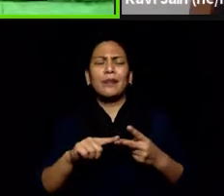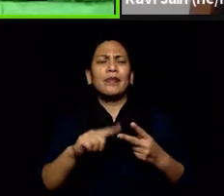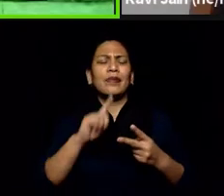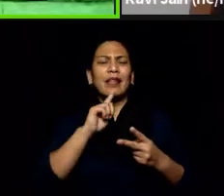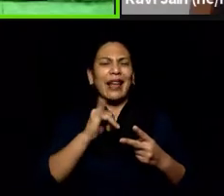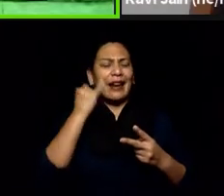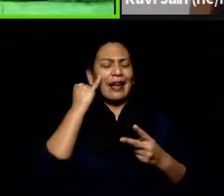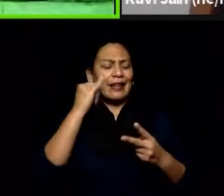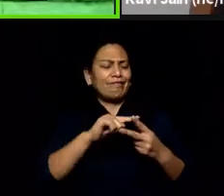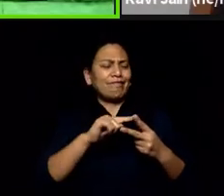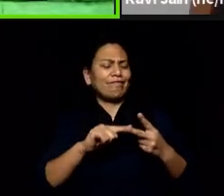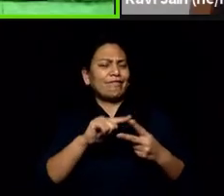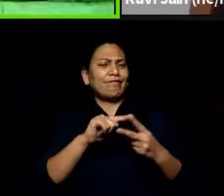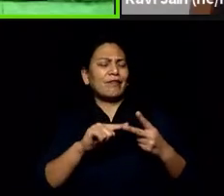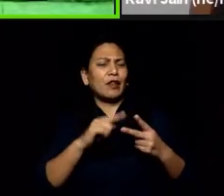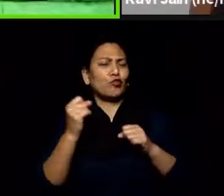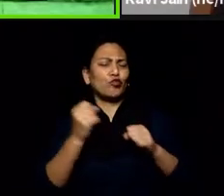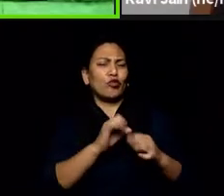of